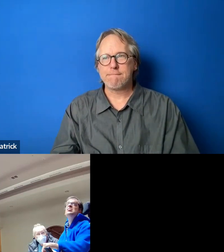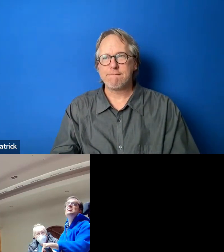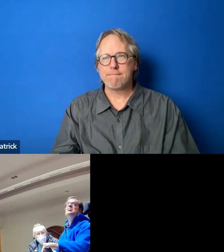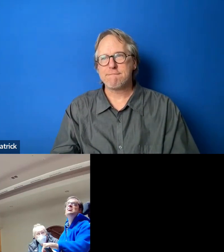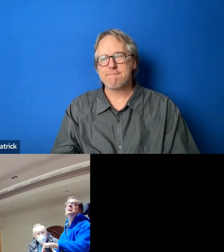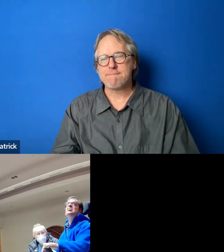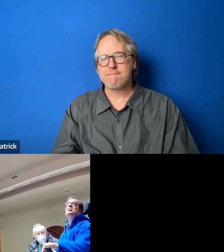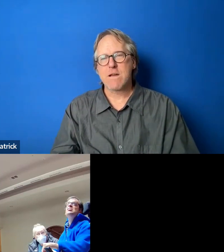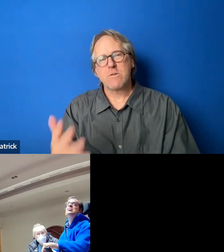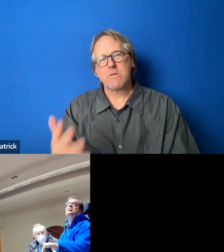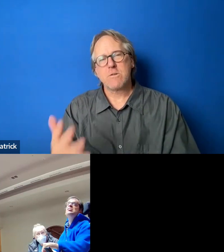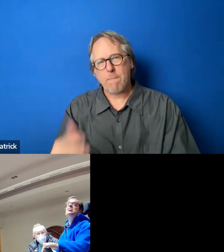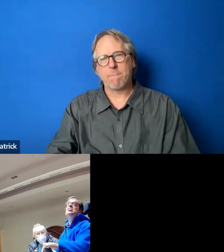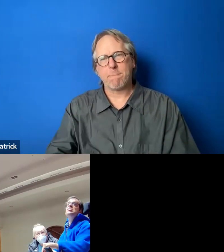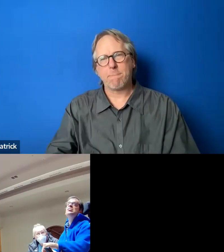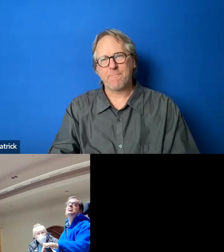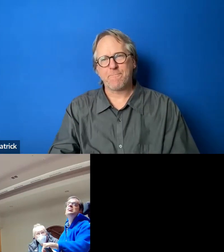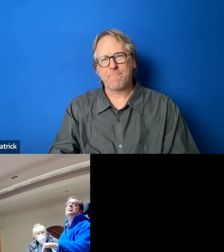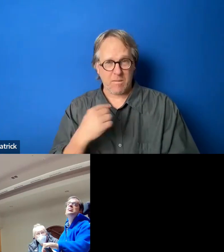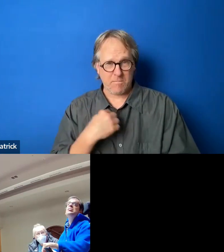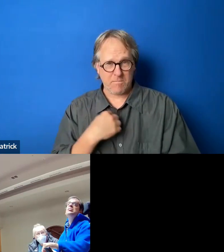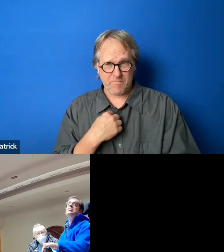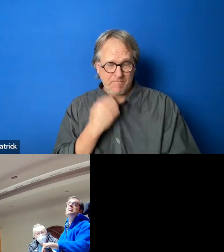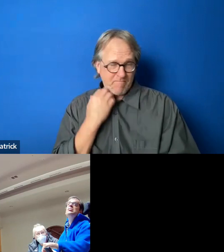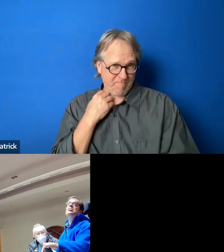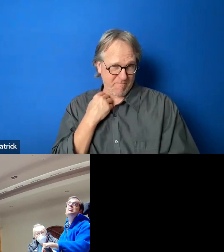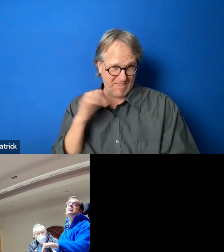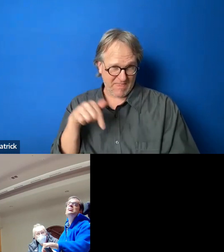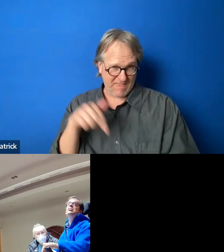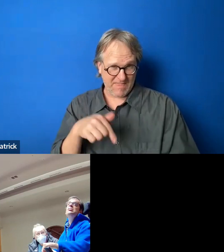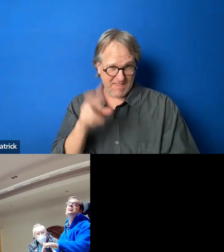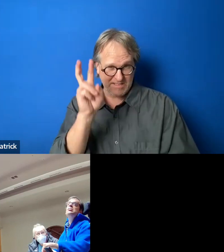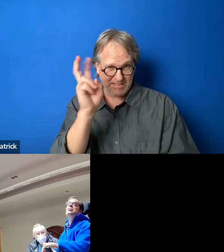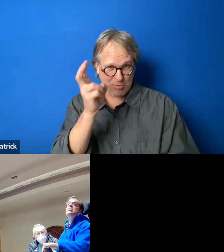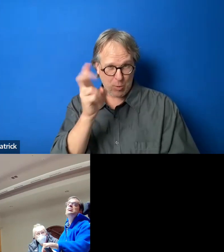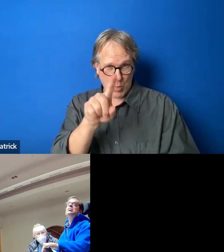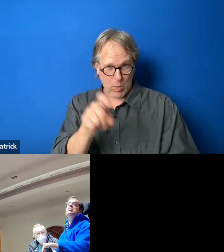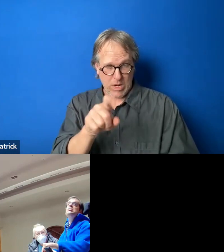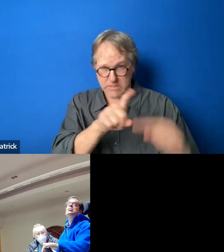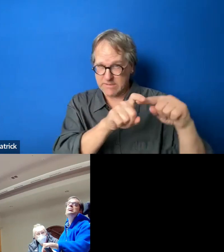So let me take a second from this question